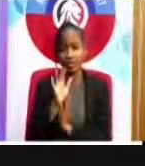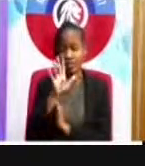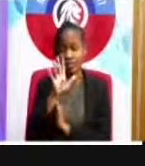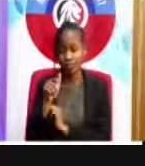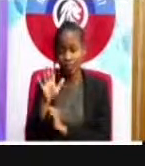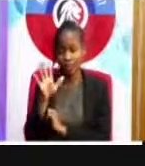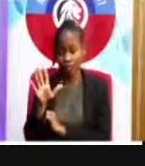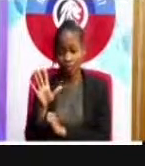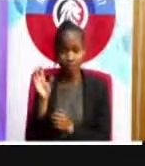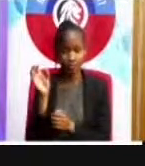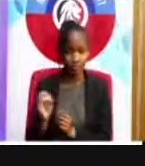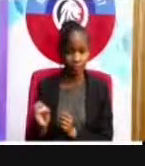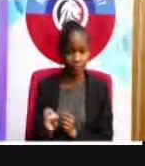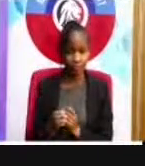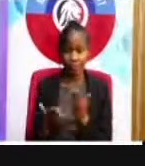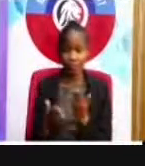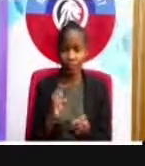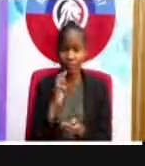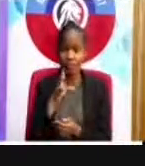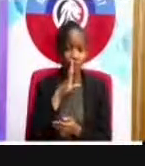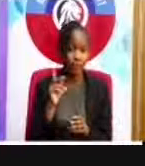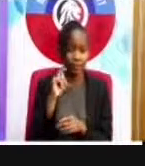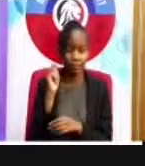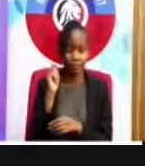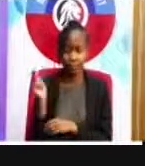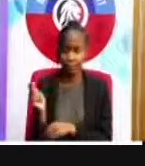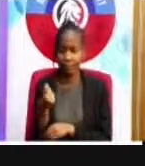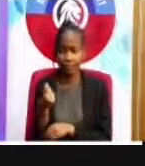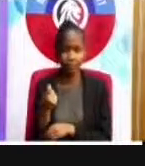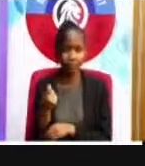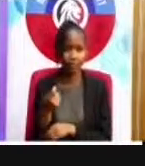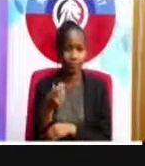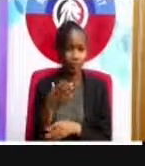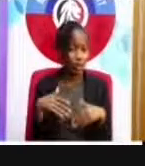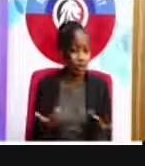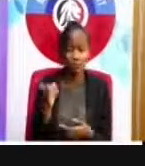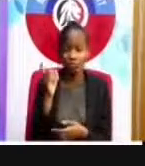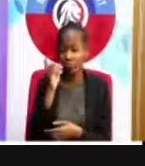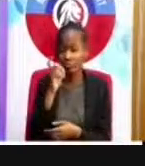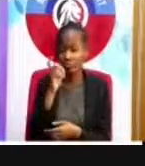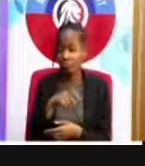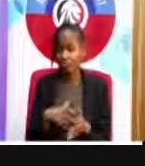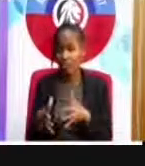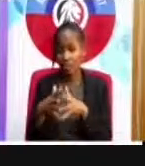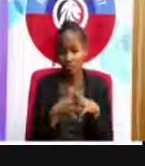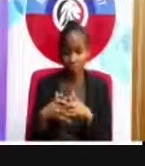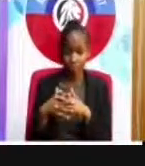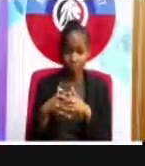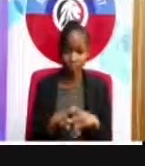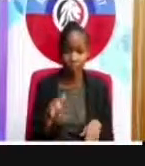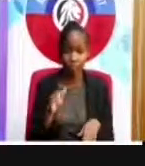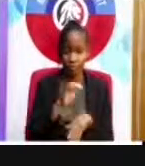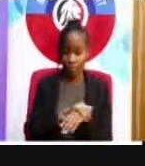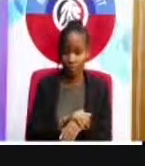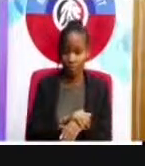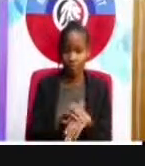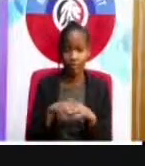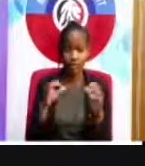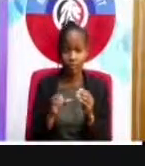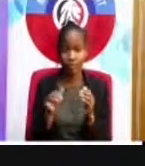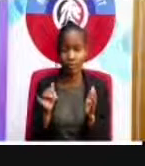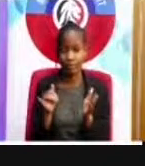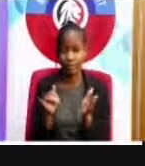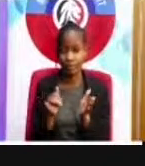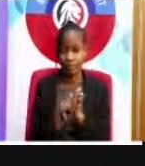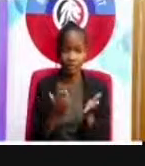In the case of Kenya, must Kenya get it, or must America get it if the company is domiciled in America?